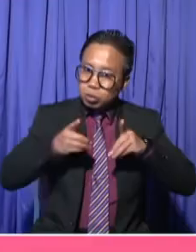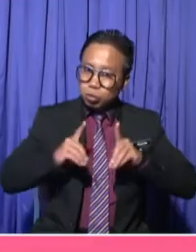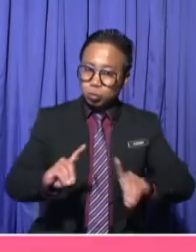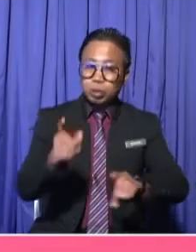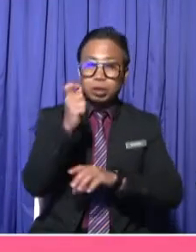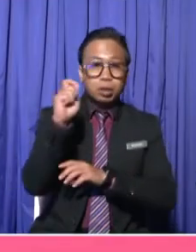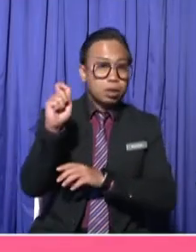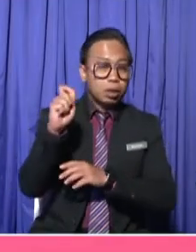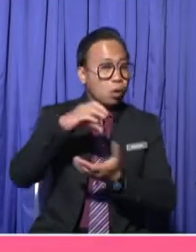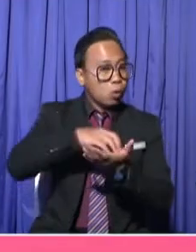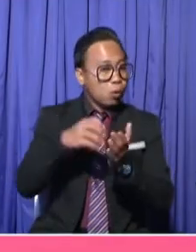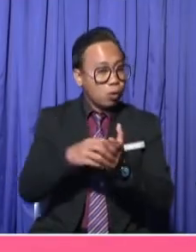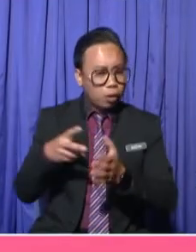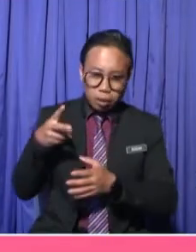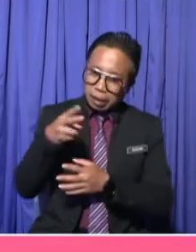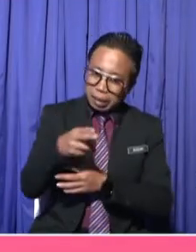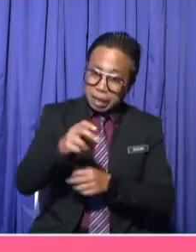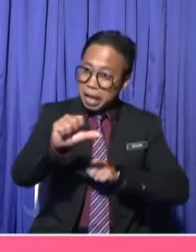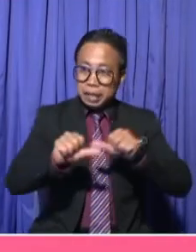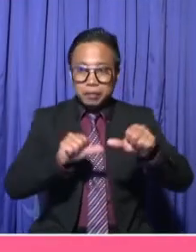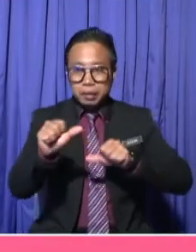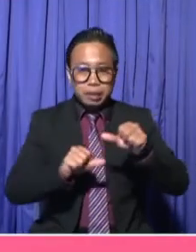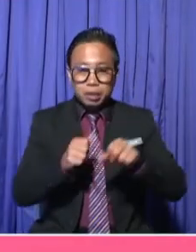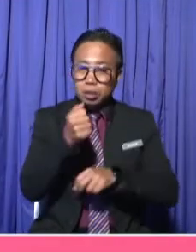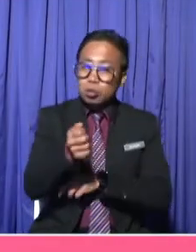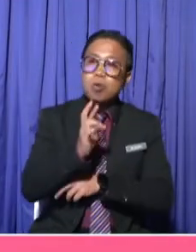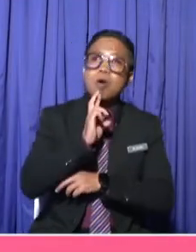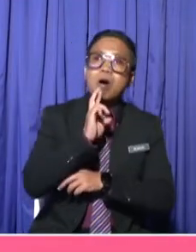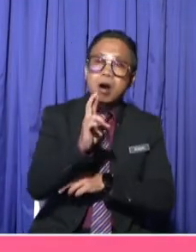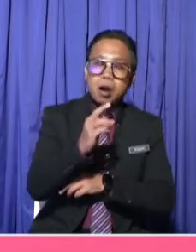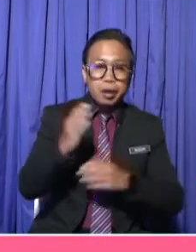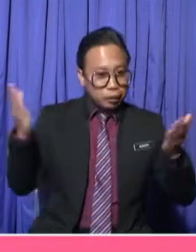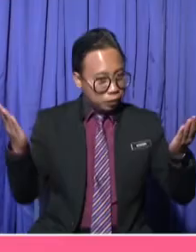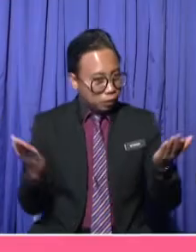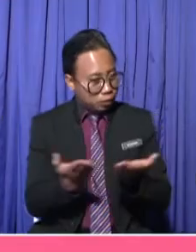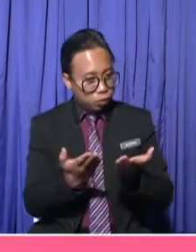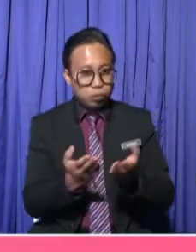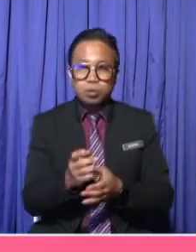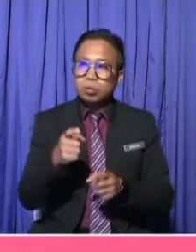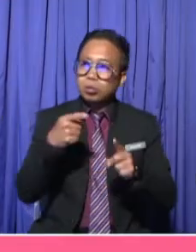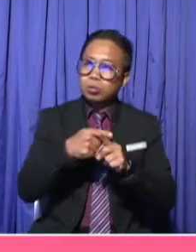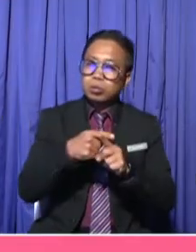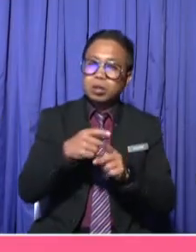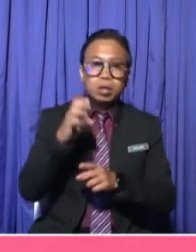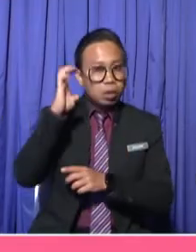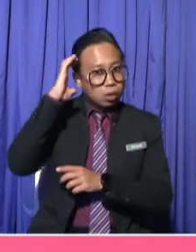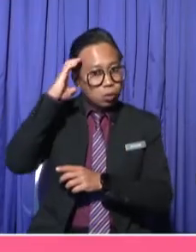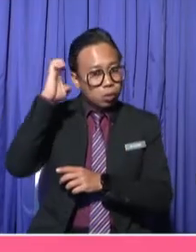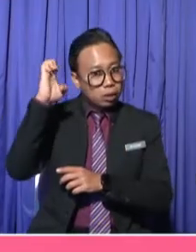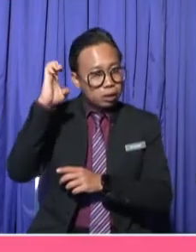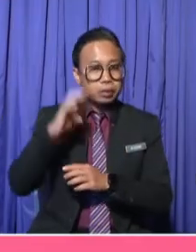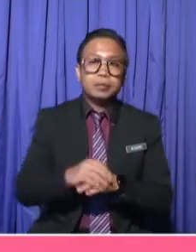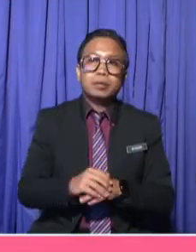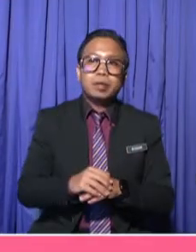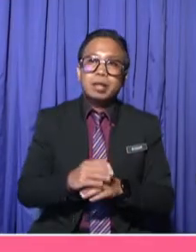During the waffle cutting activity, you are introduced to a quarter.